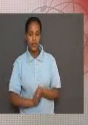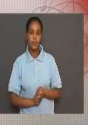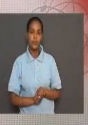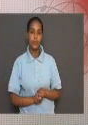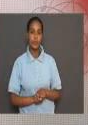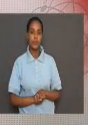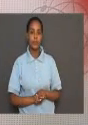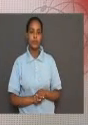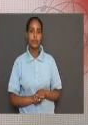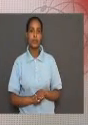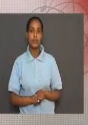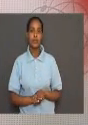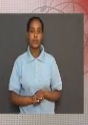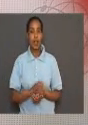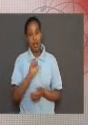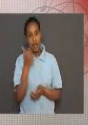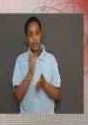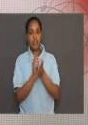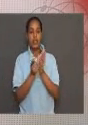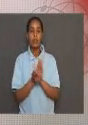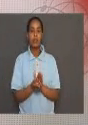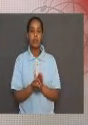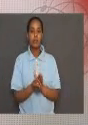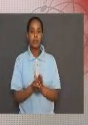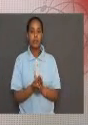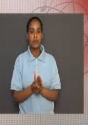putty, and plumbing sealant.